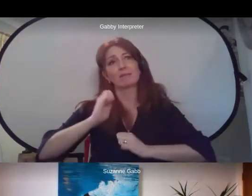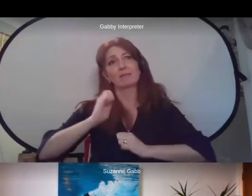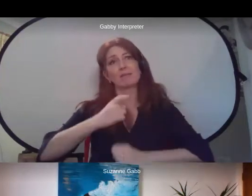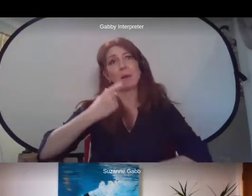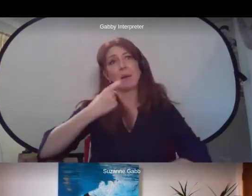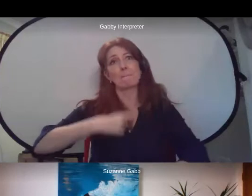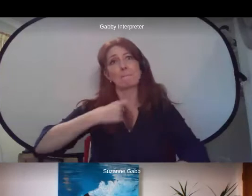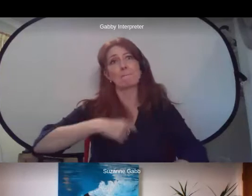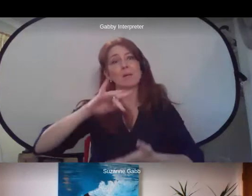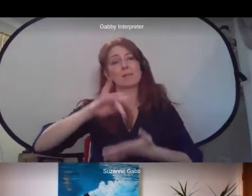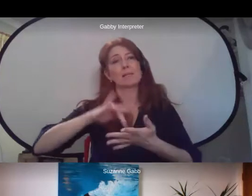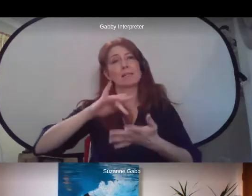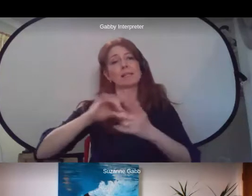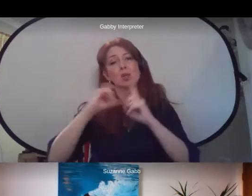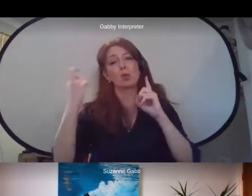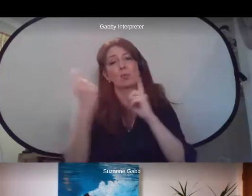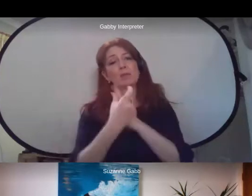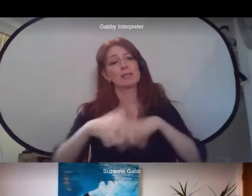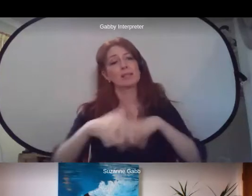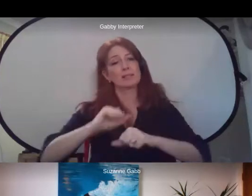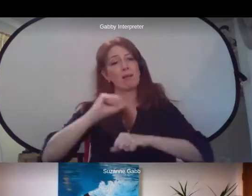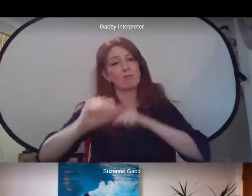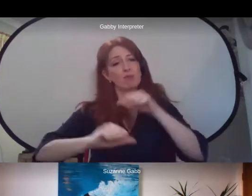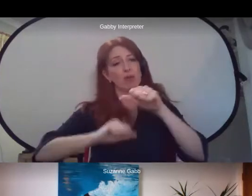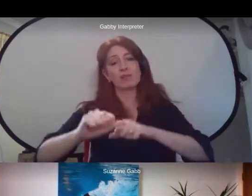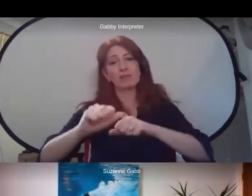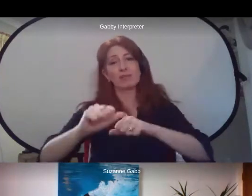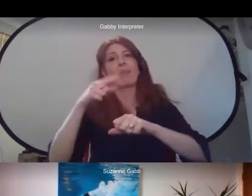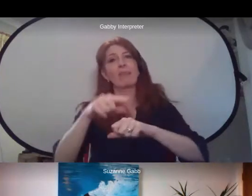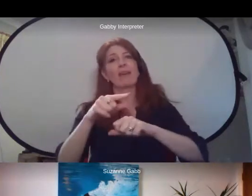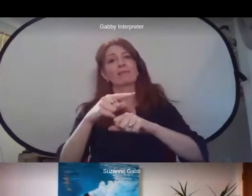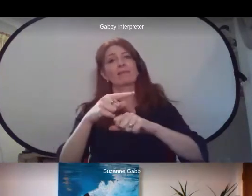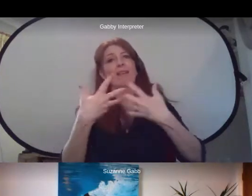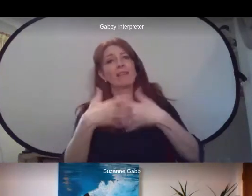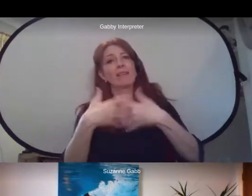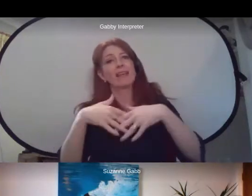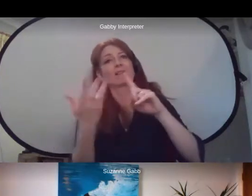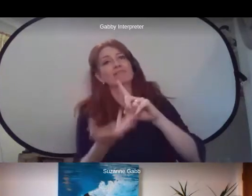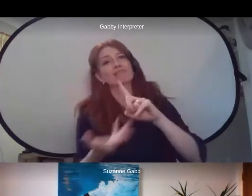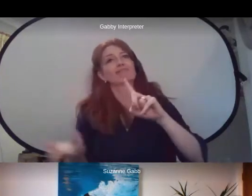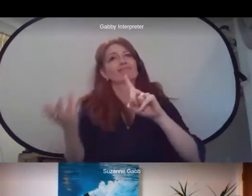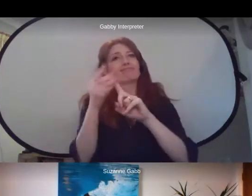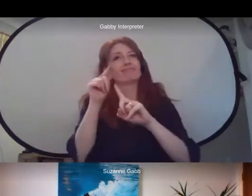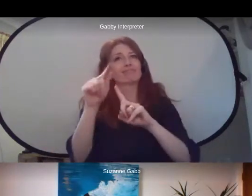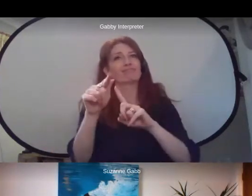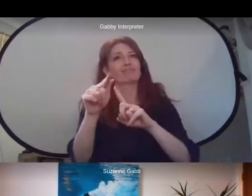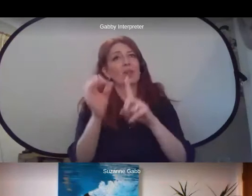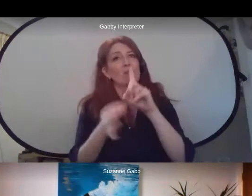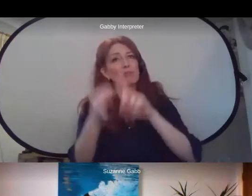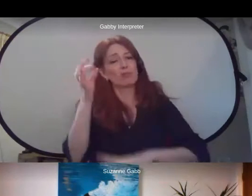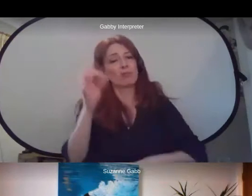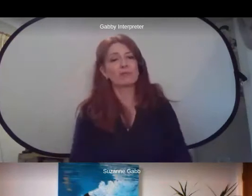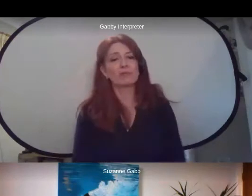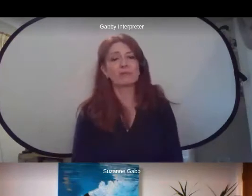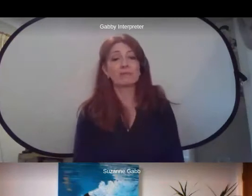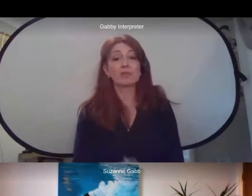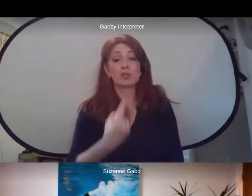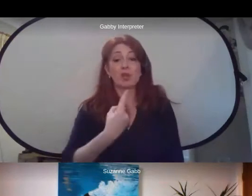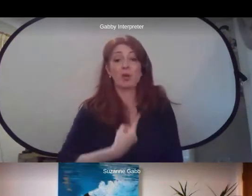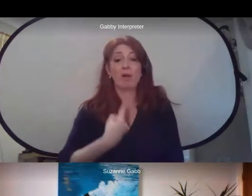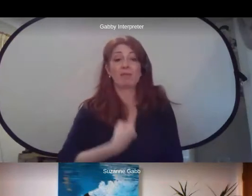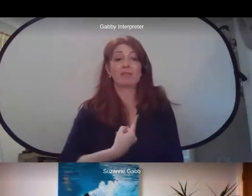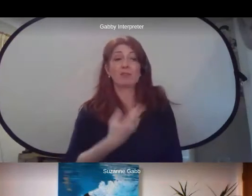that process off. And then the tech just enhances that, kind of going back to my earlier point. And Moodbeam that I've been involved with and utilized